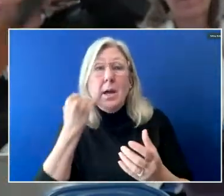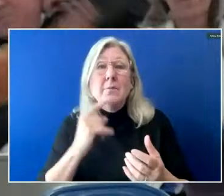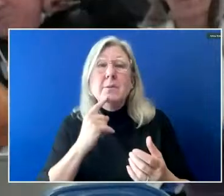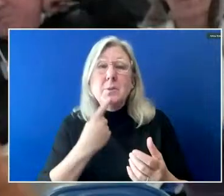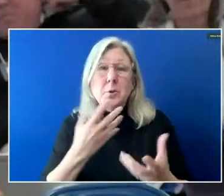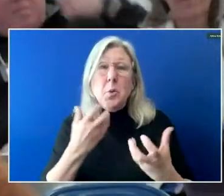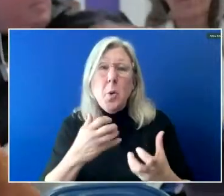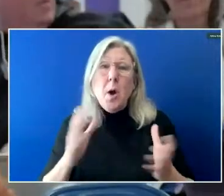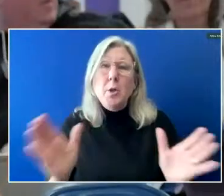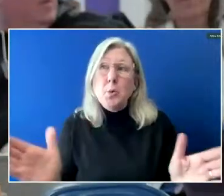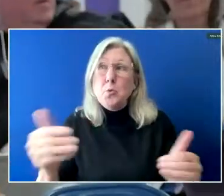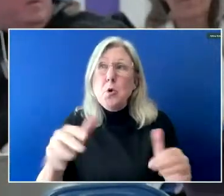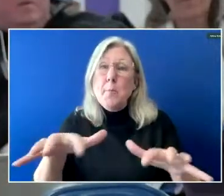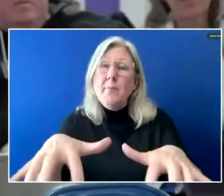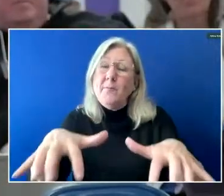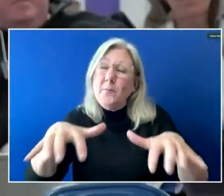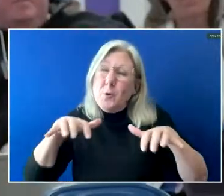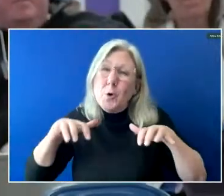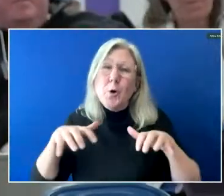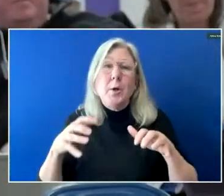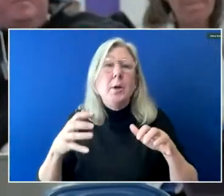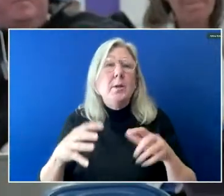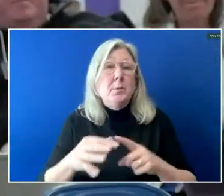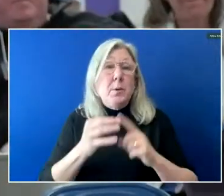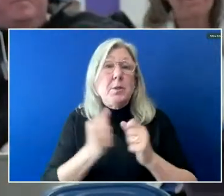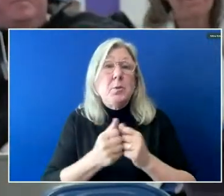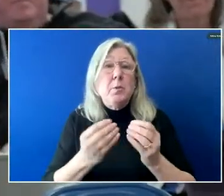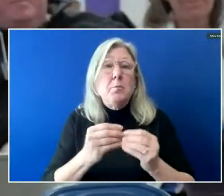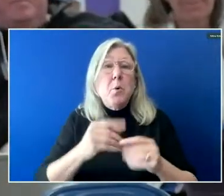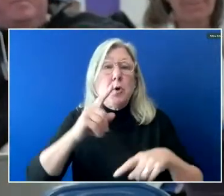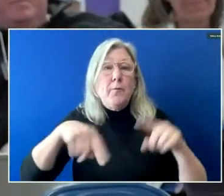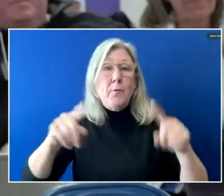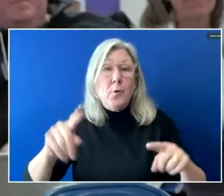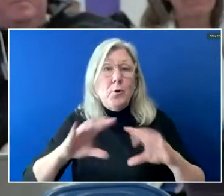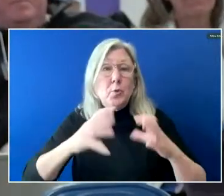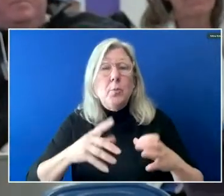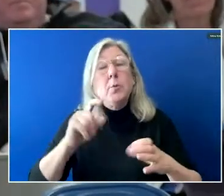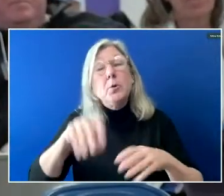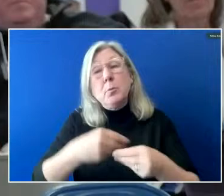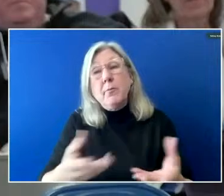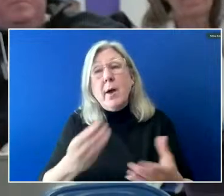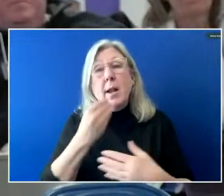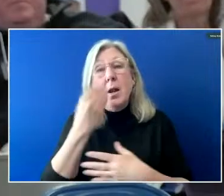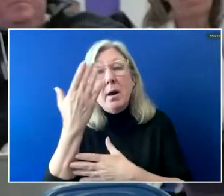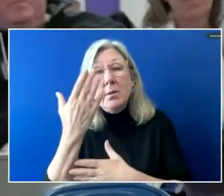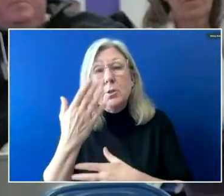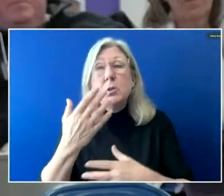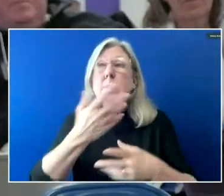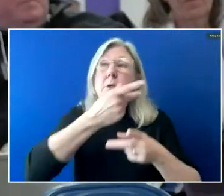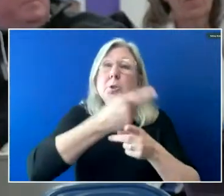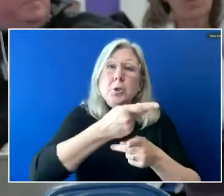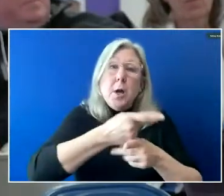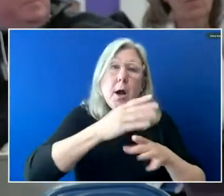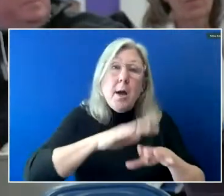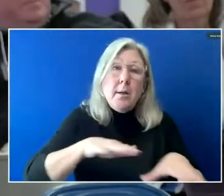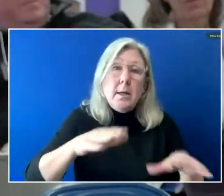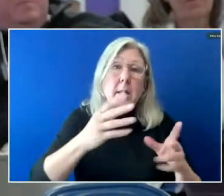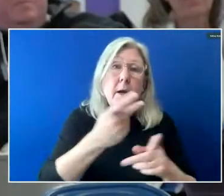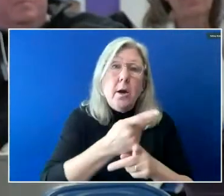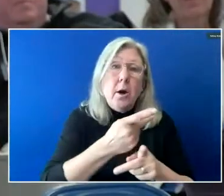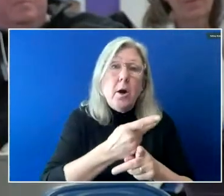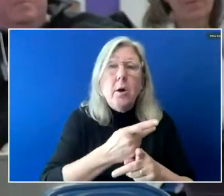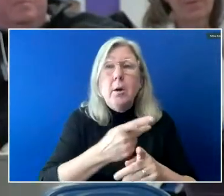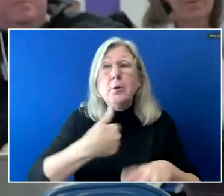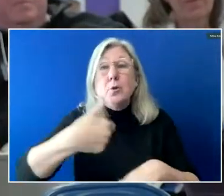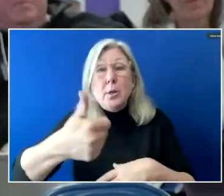full with a more diverse group um we should be providing lunch we should be providing child care we should be providing transportation we